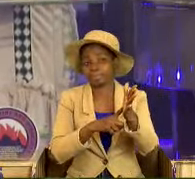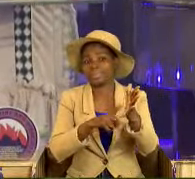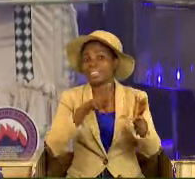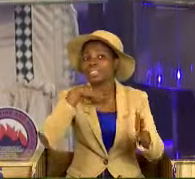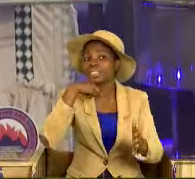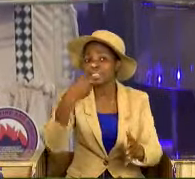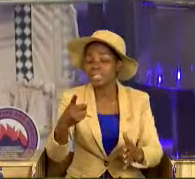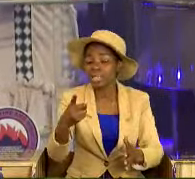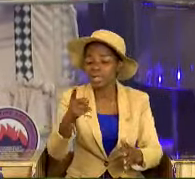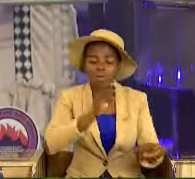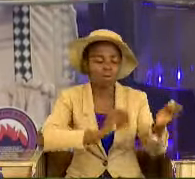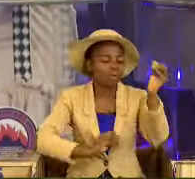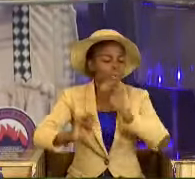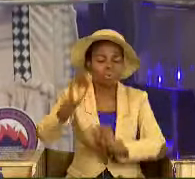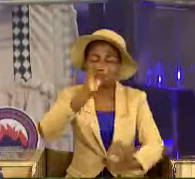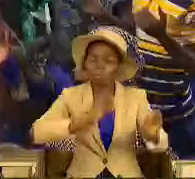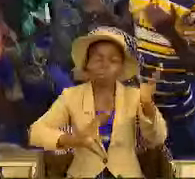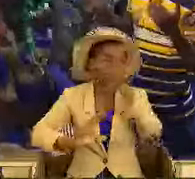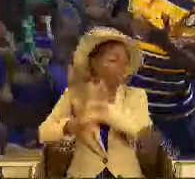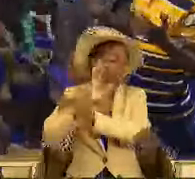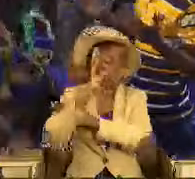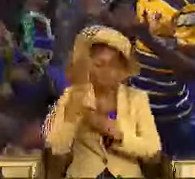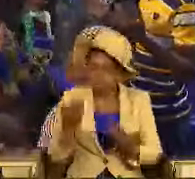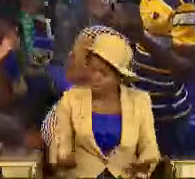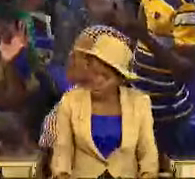say oh God